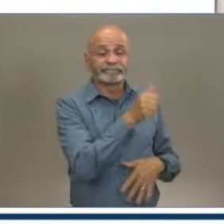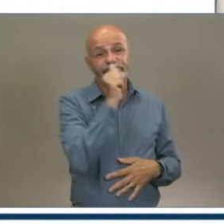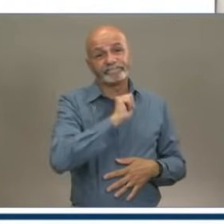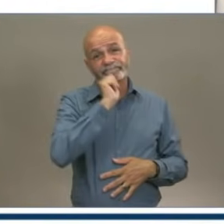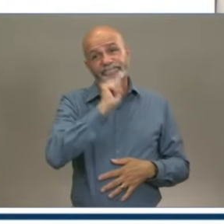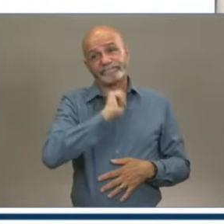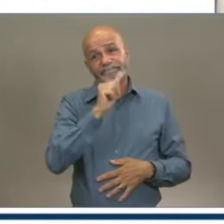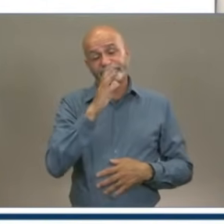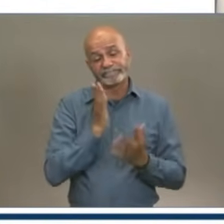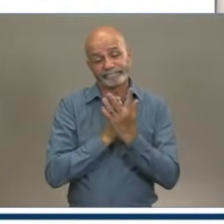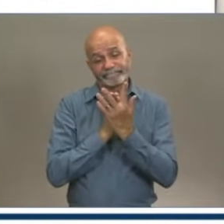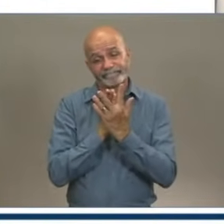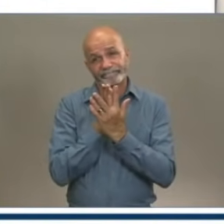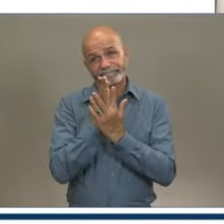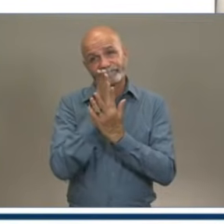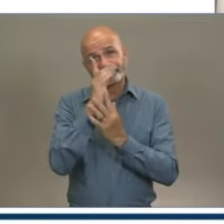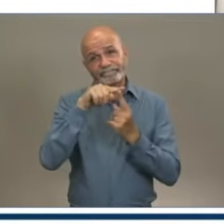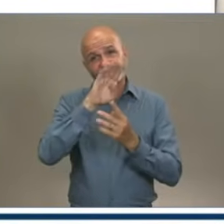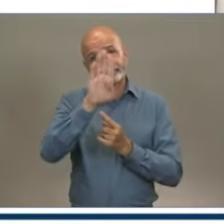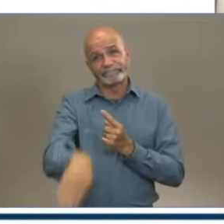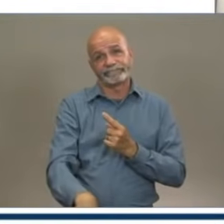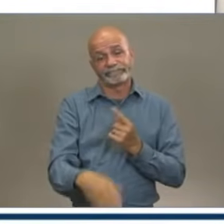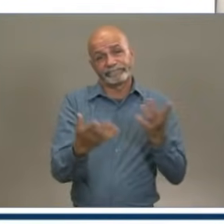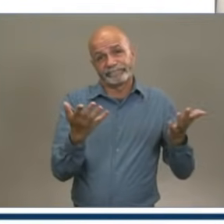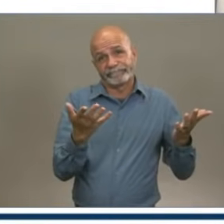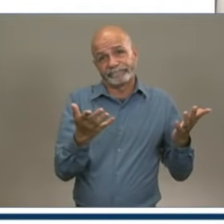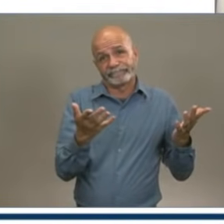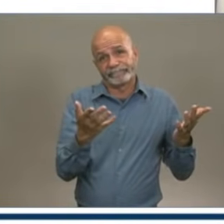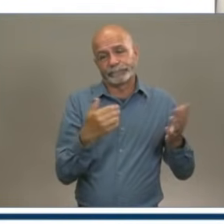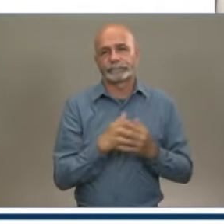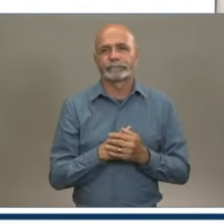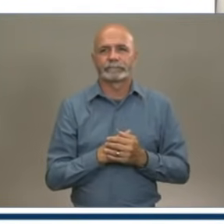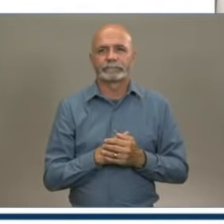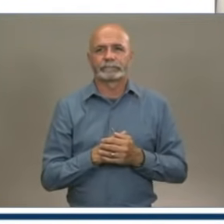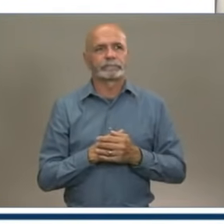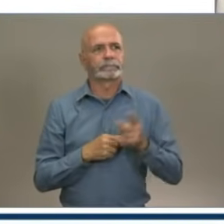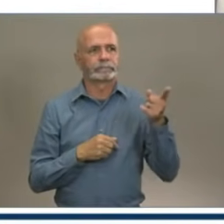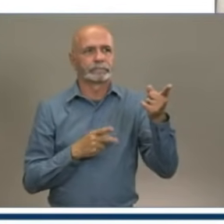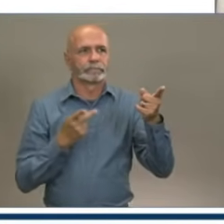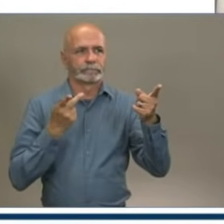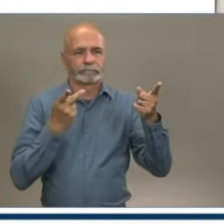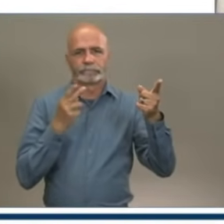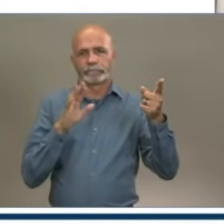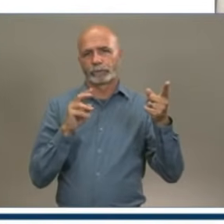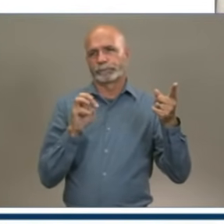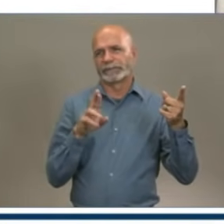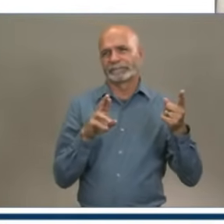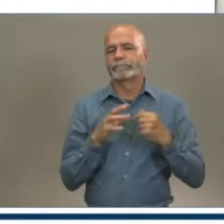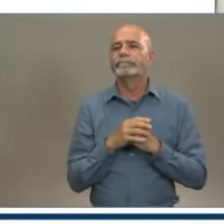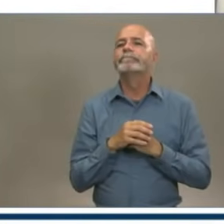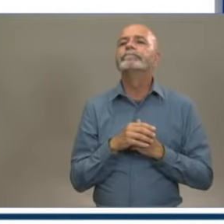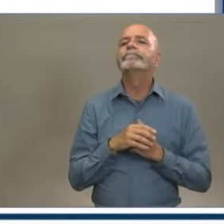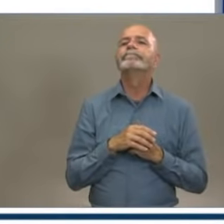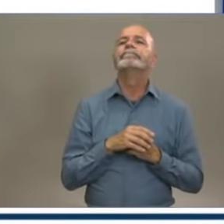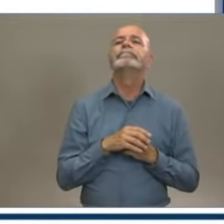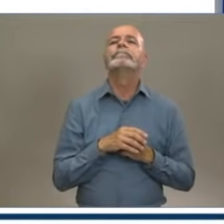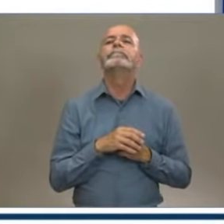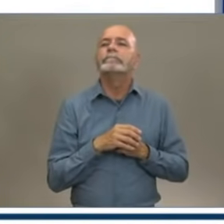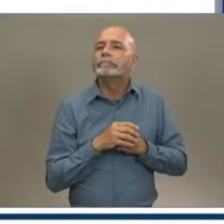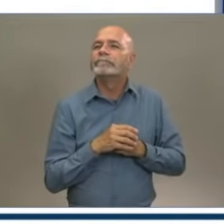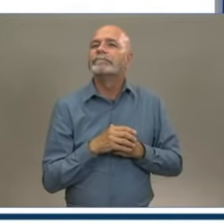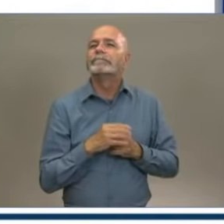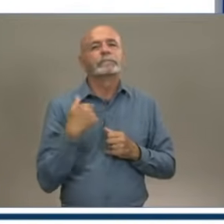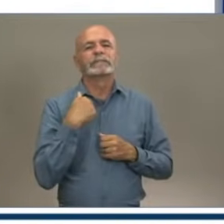once long-term care homes completely reopen? There's a lot of lessons learned through the course